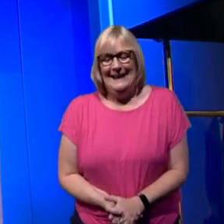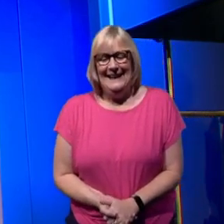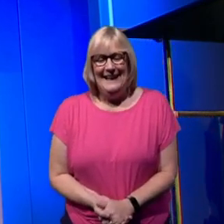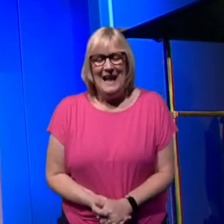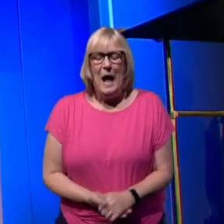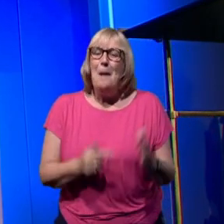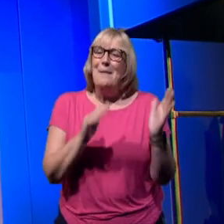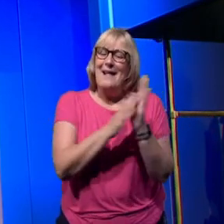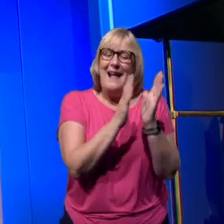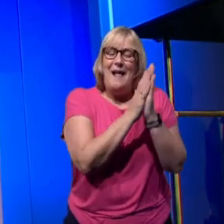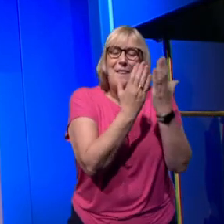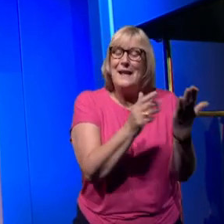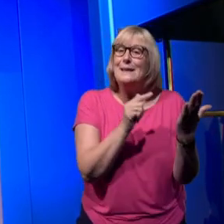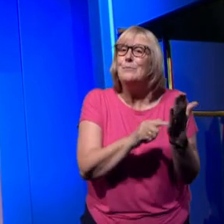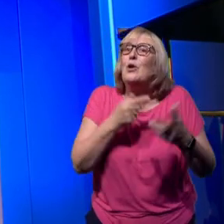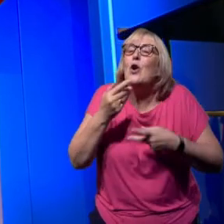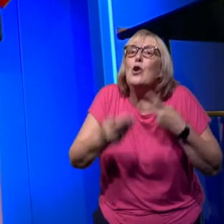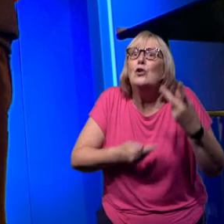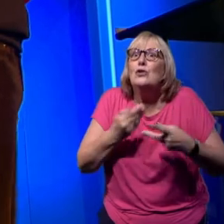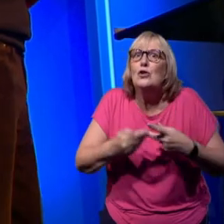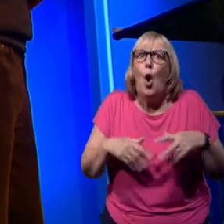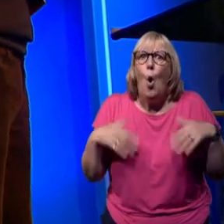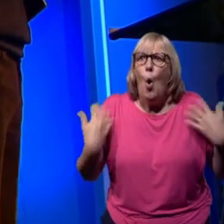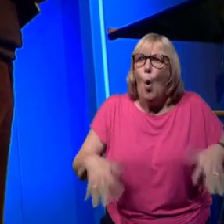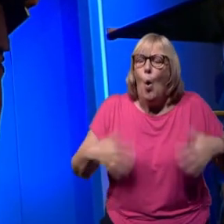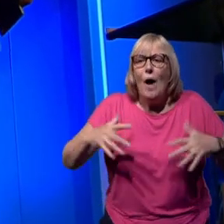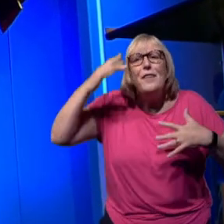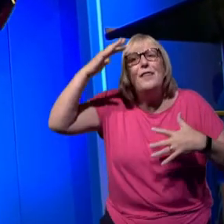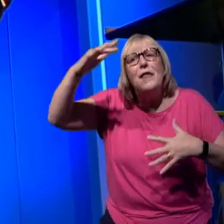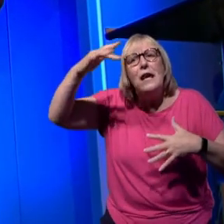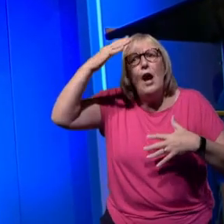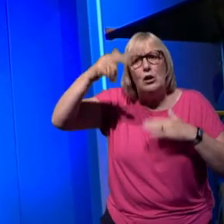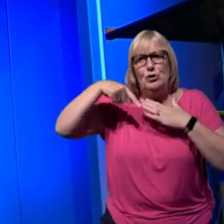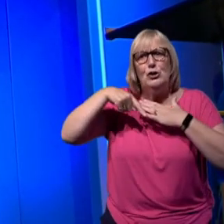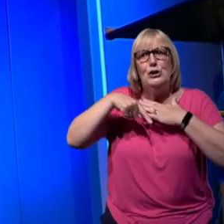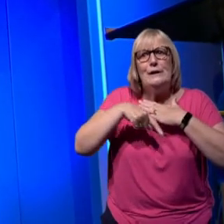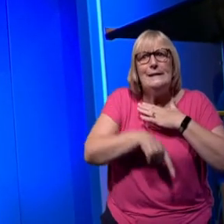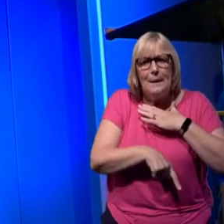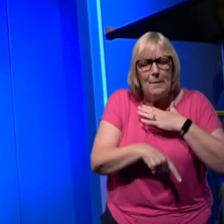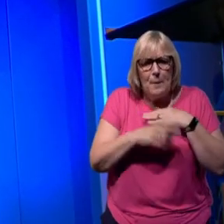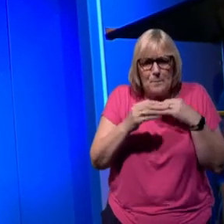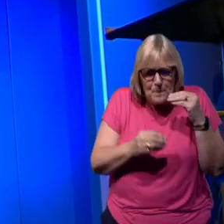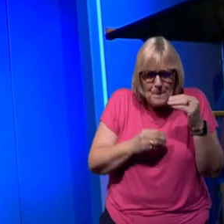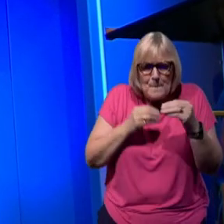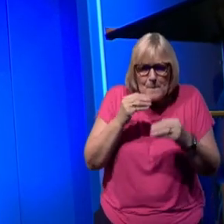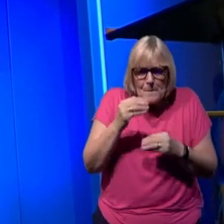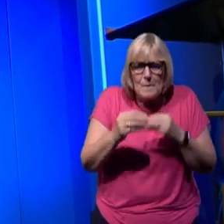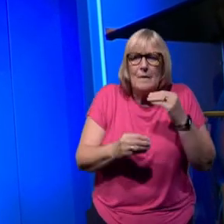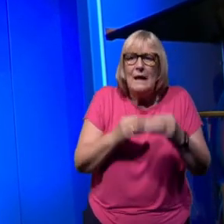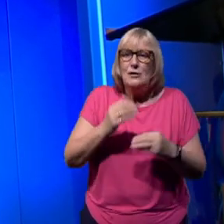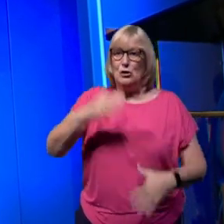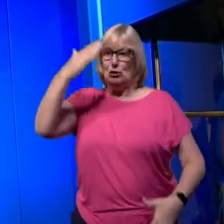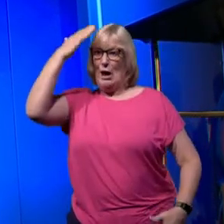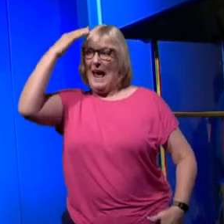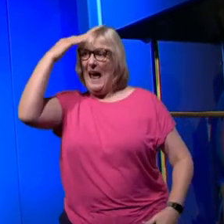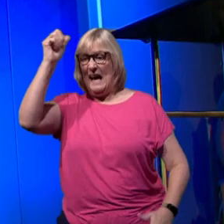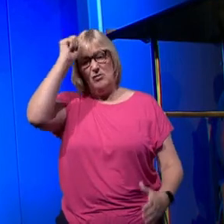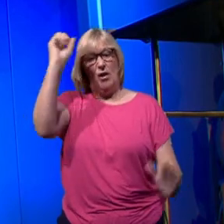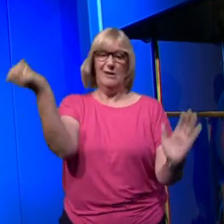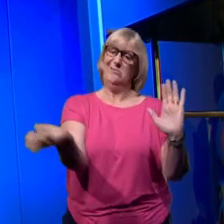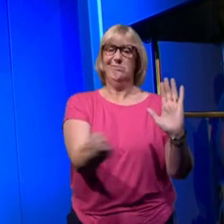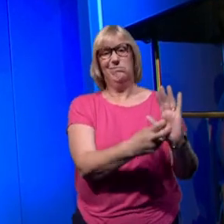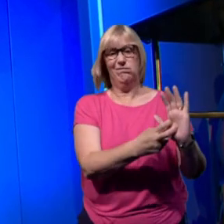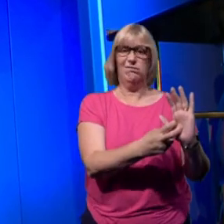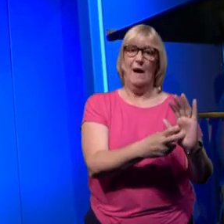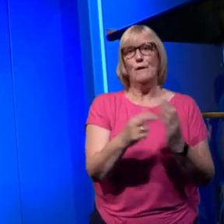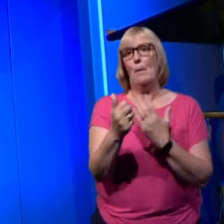also this story is so rich in theology as it's been worked out. This isn't just head knowledge that they've gained